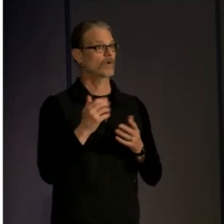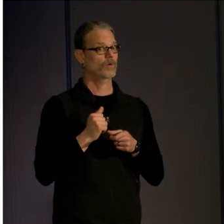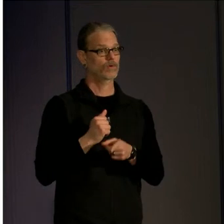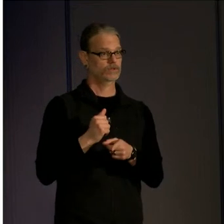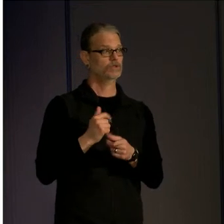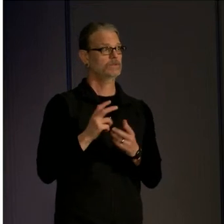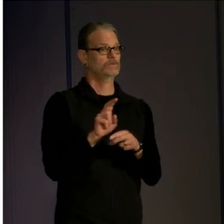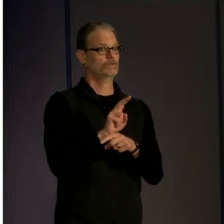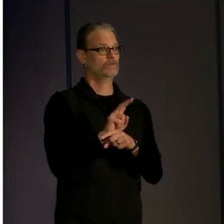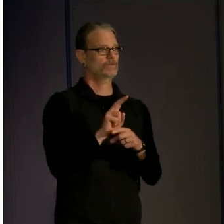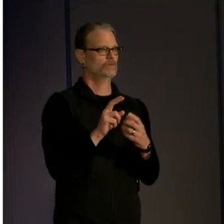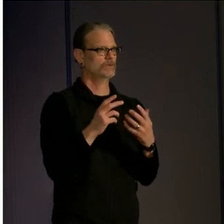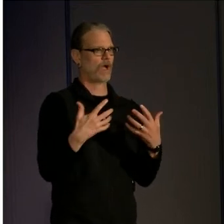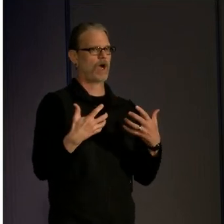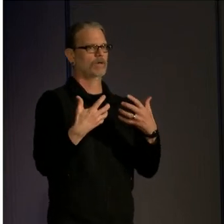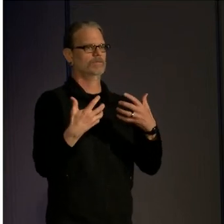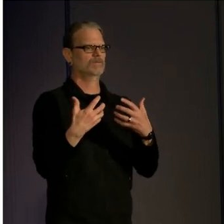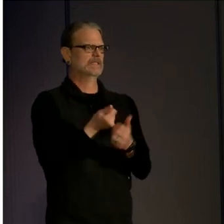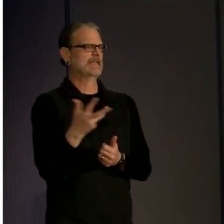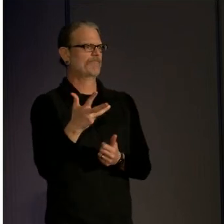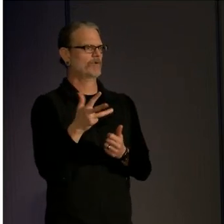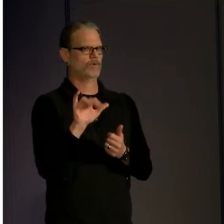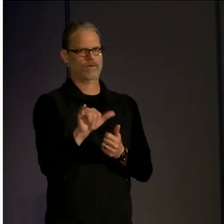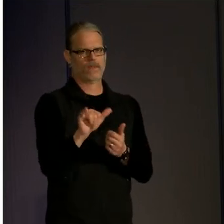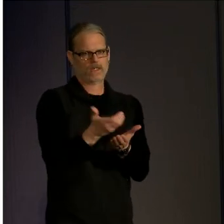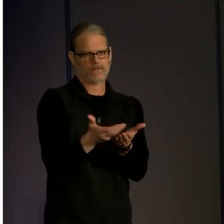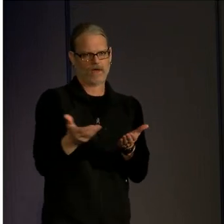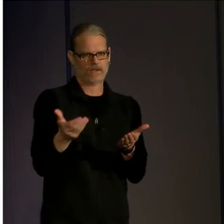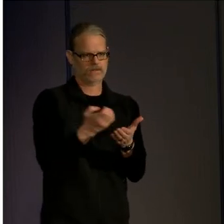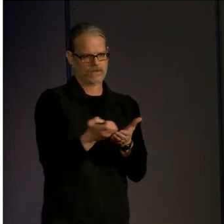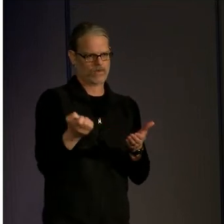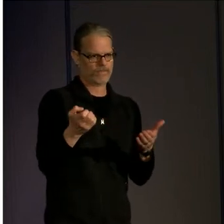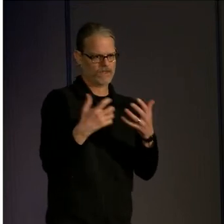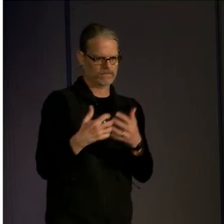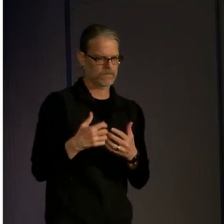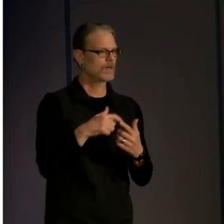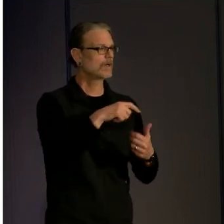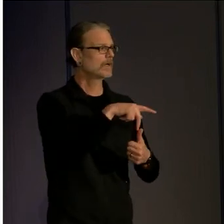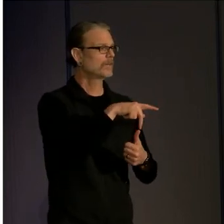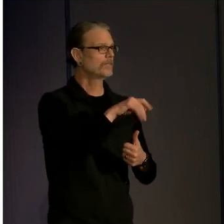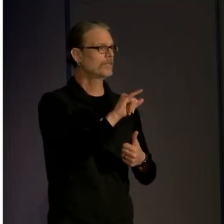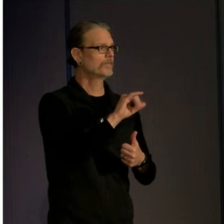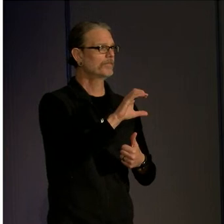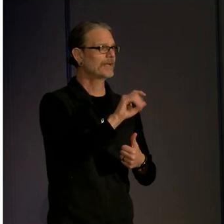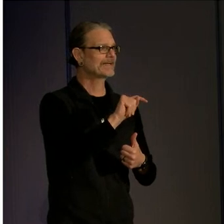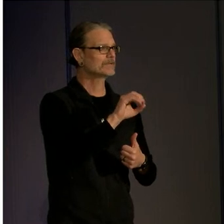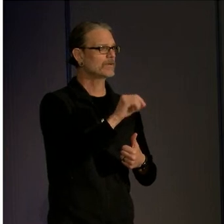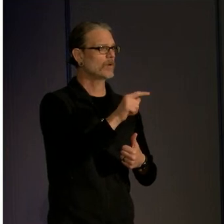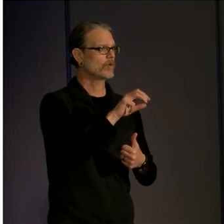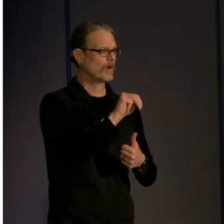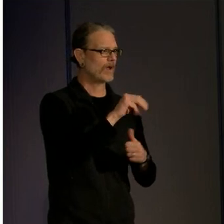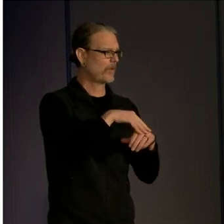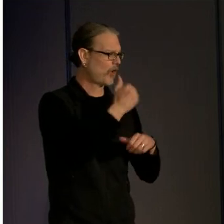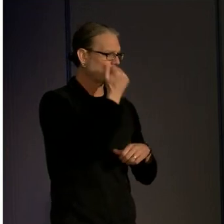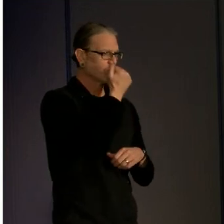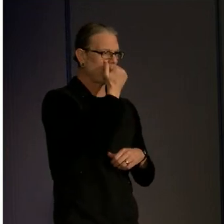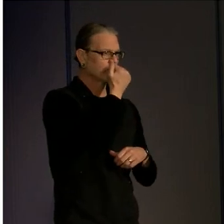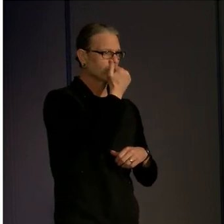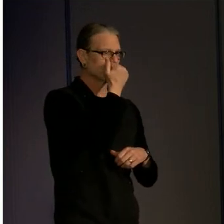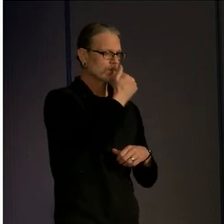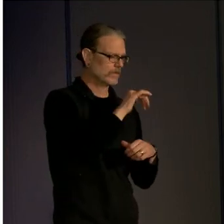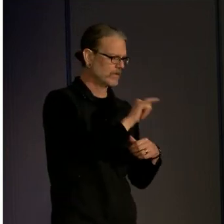a combination of AAC devices, and that goes from pictograms on pieces of cloth that would be attached